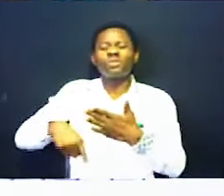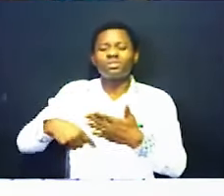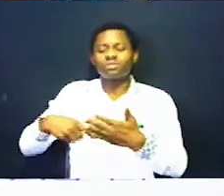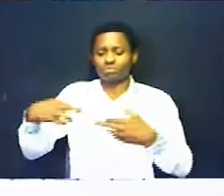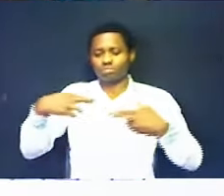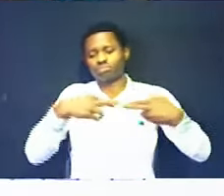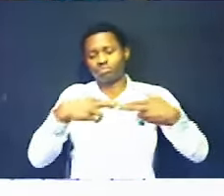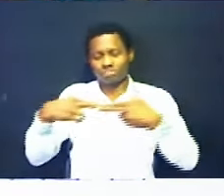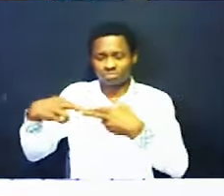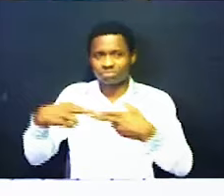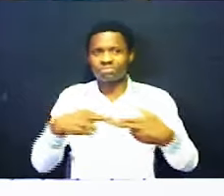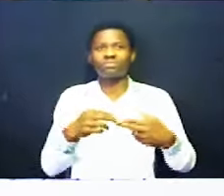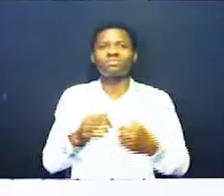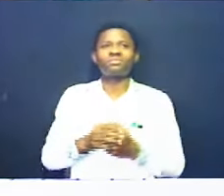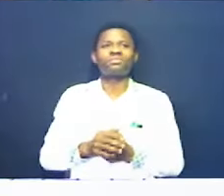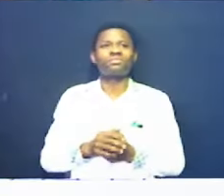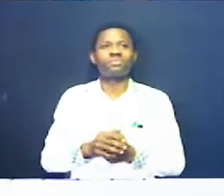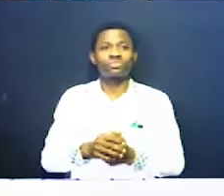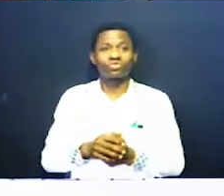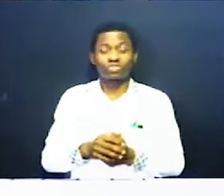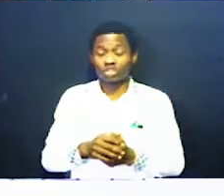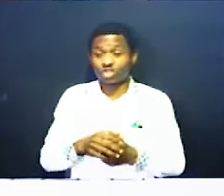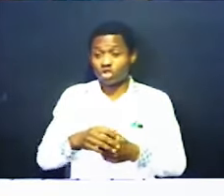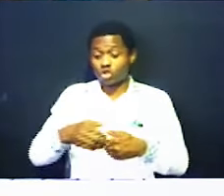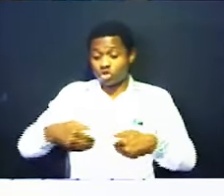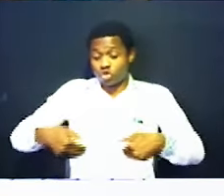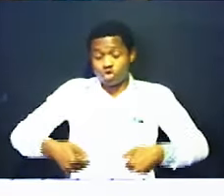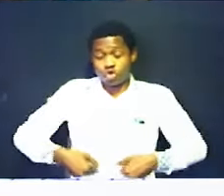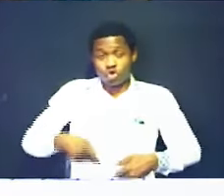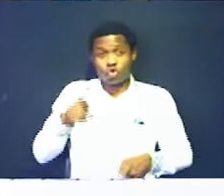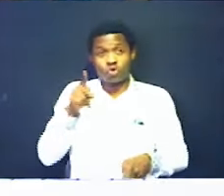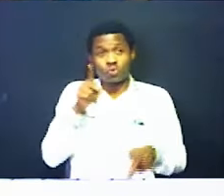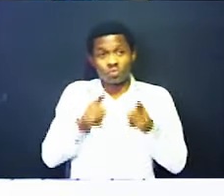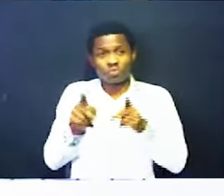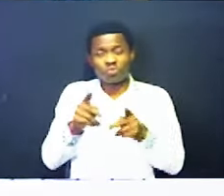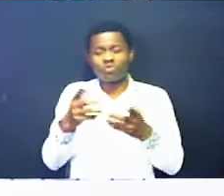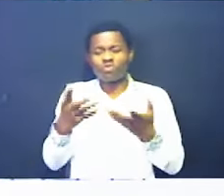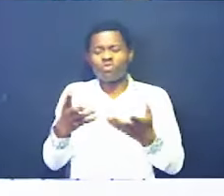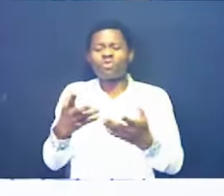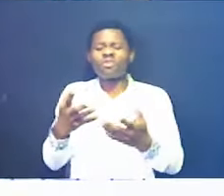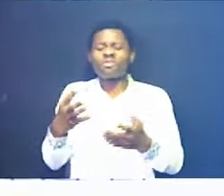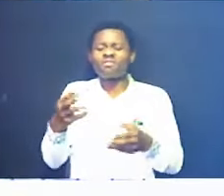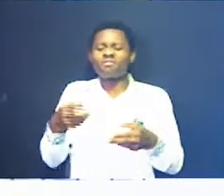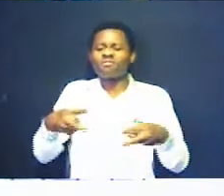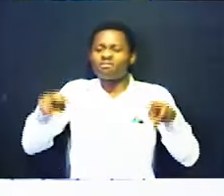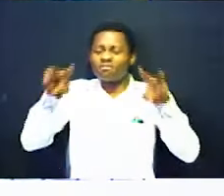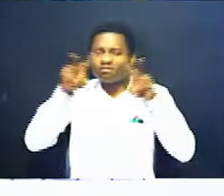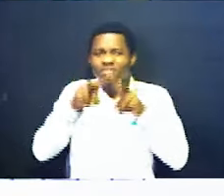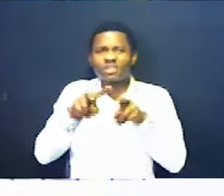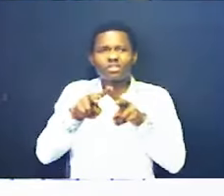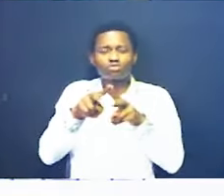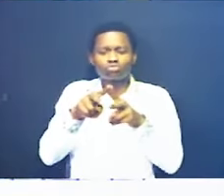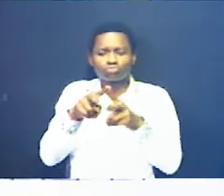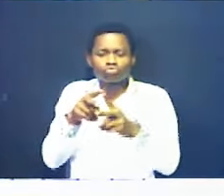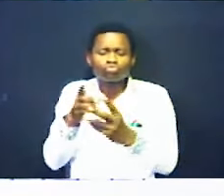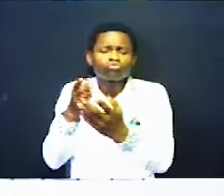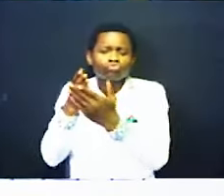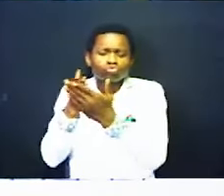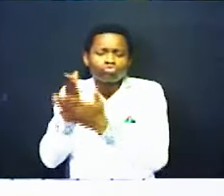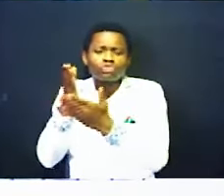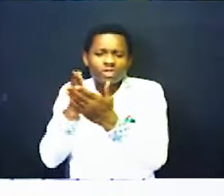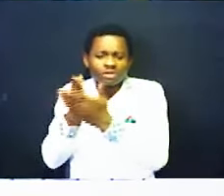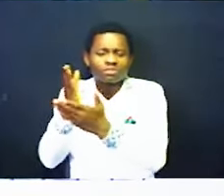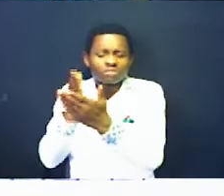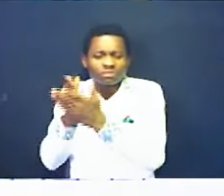They value authenticity before authority. Roger Hela nso ononso